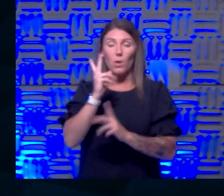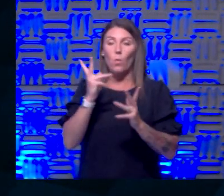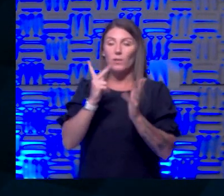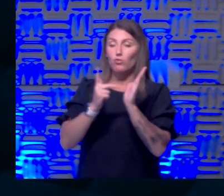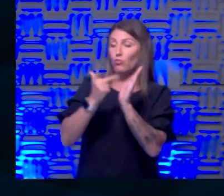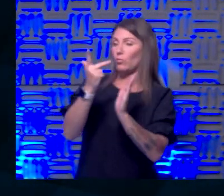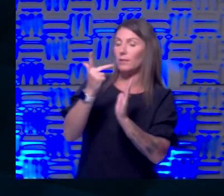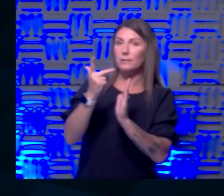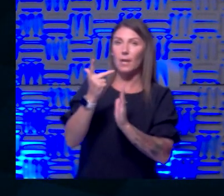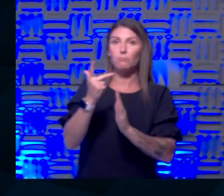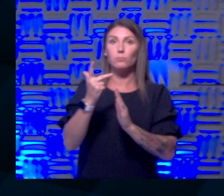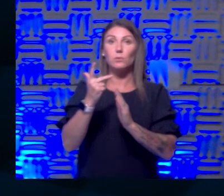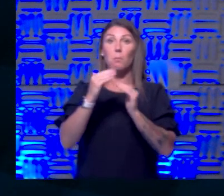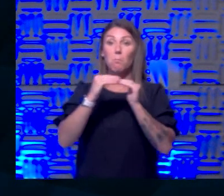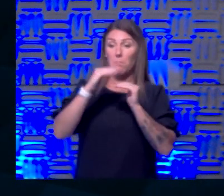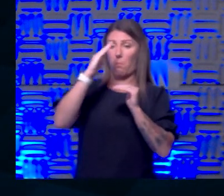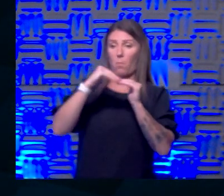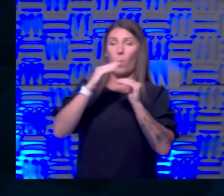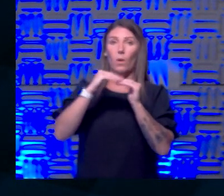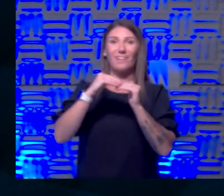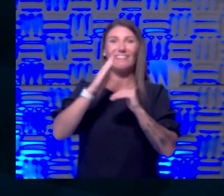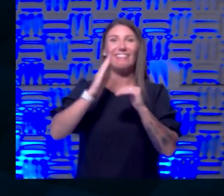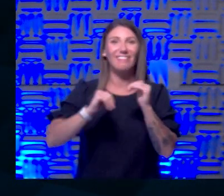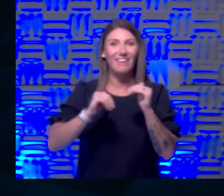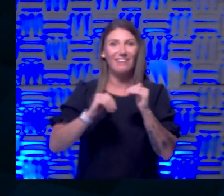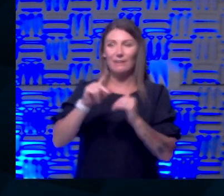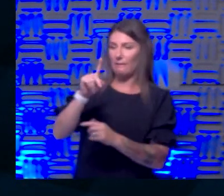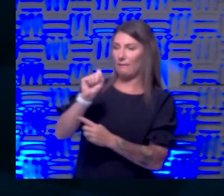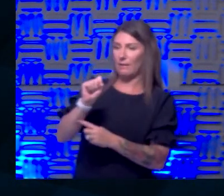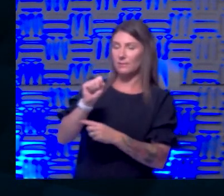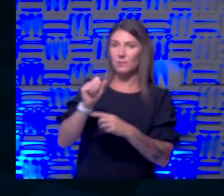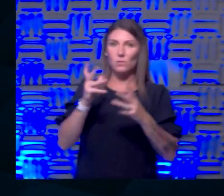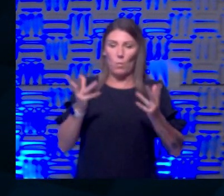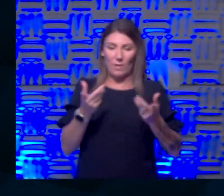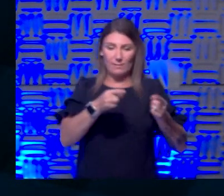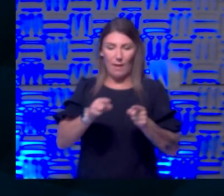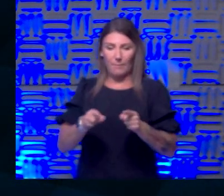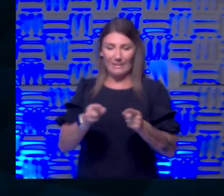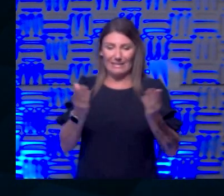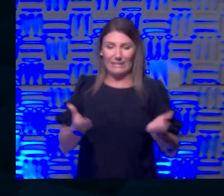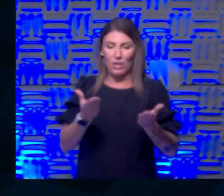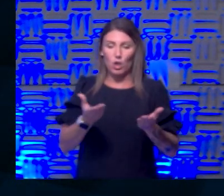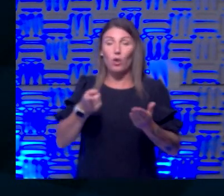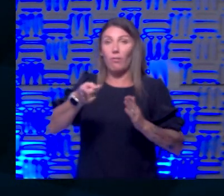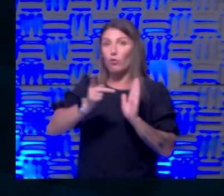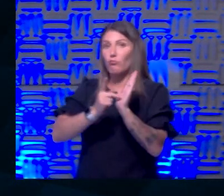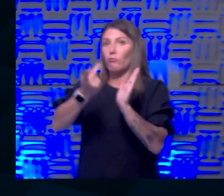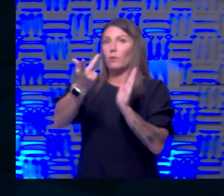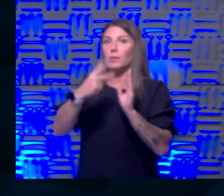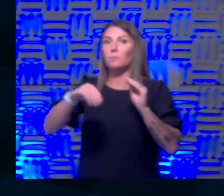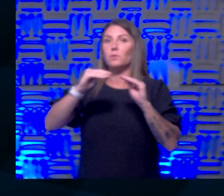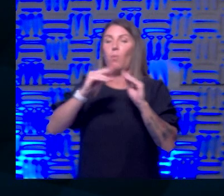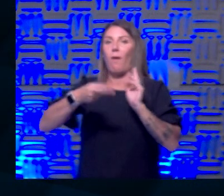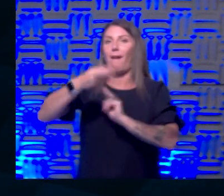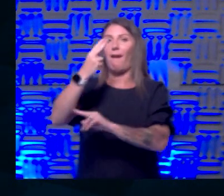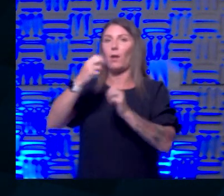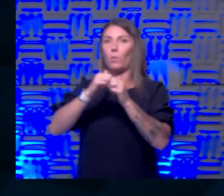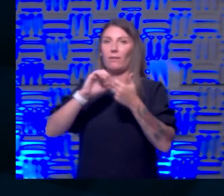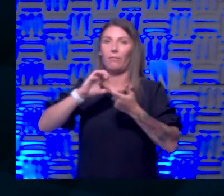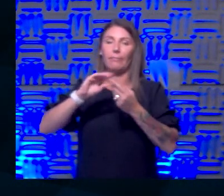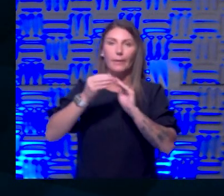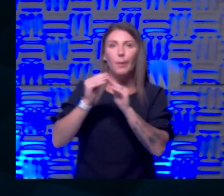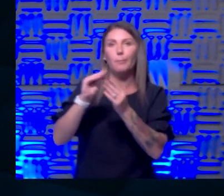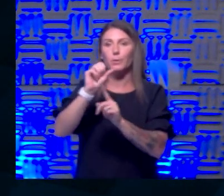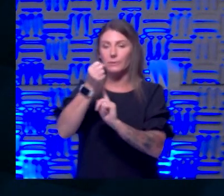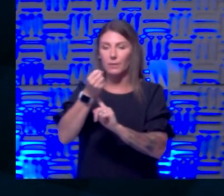than Kansas. So in other words, 3x what's currently going on in Kansas. And that results in about, as you see